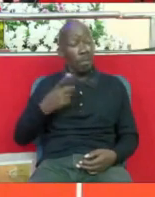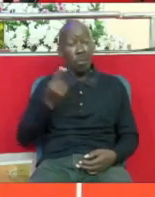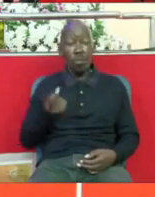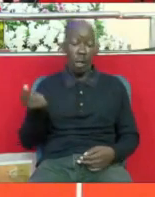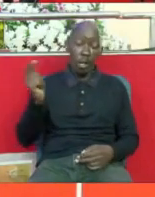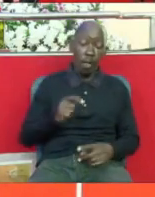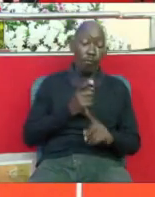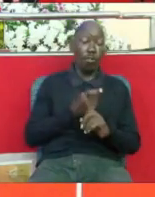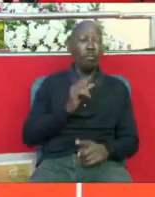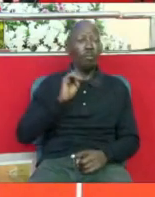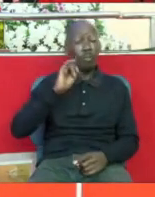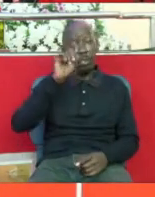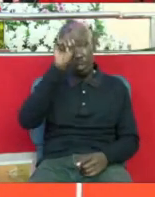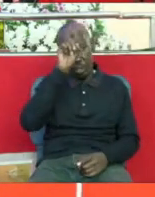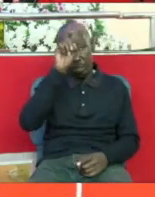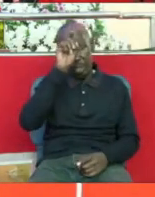from Egypt, their ancestors,